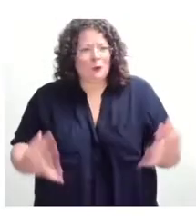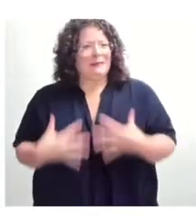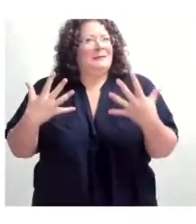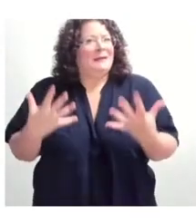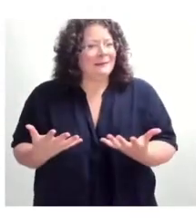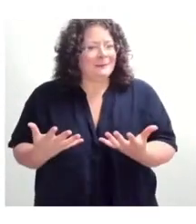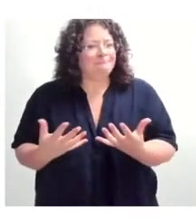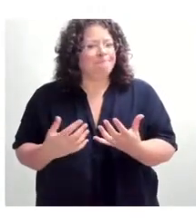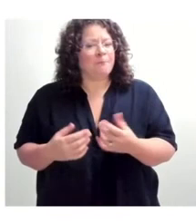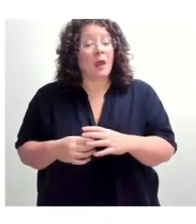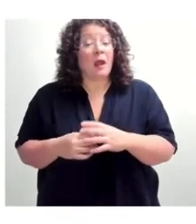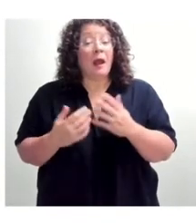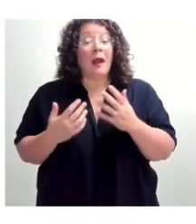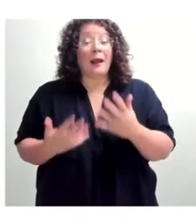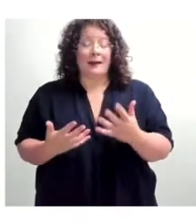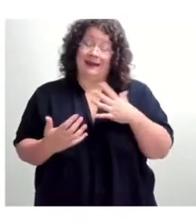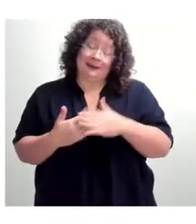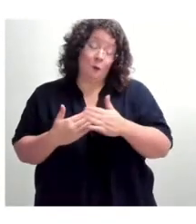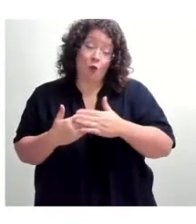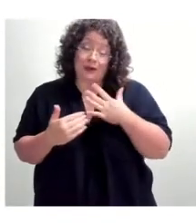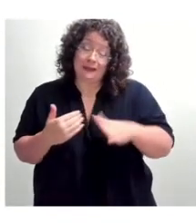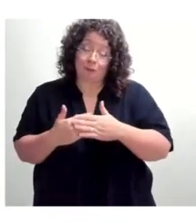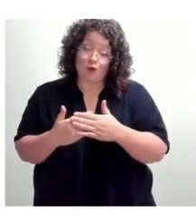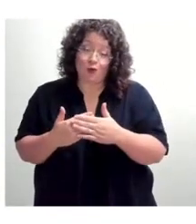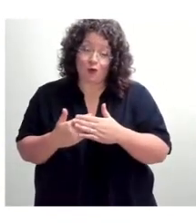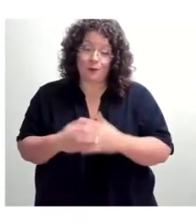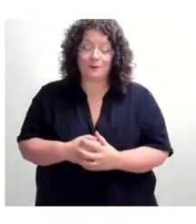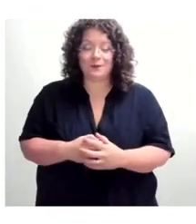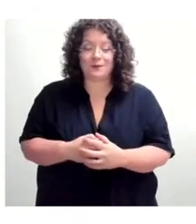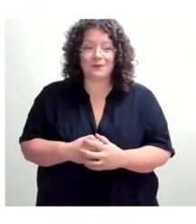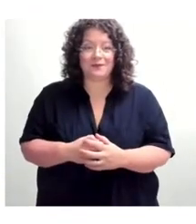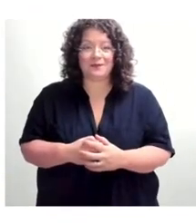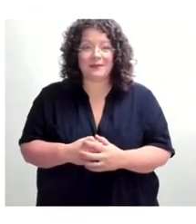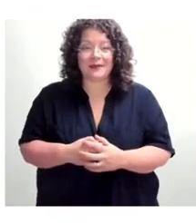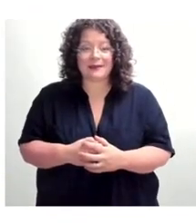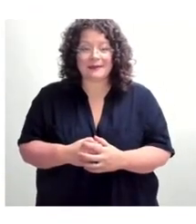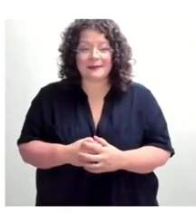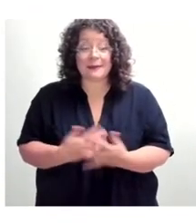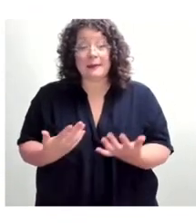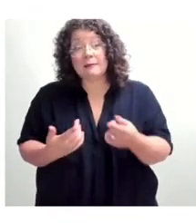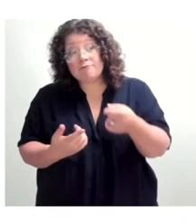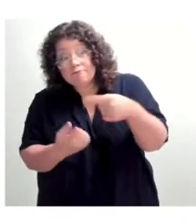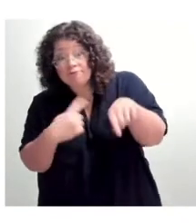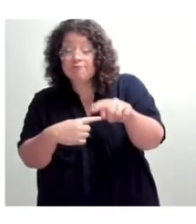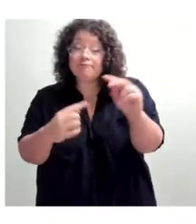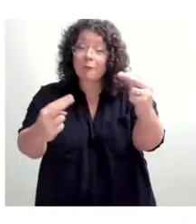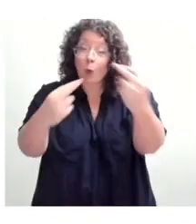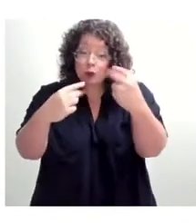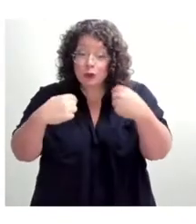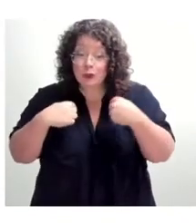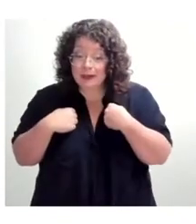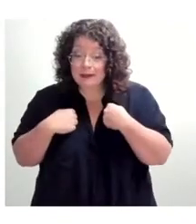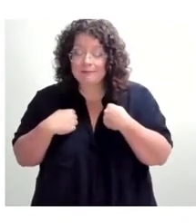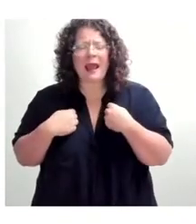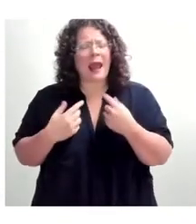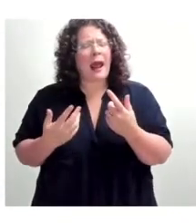it. And I'd say to anybody who's watching this now, use this as the ammunition to go and win the case in